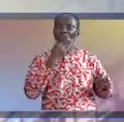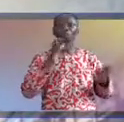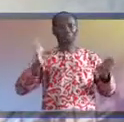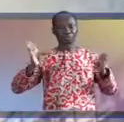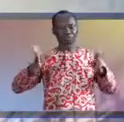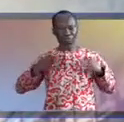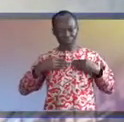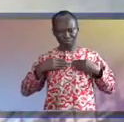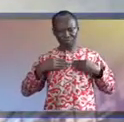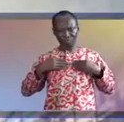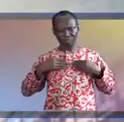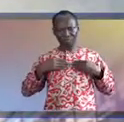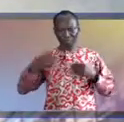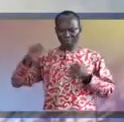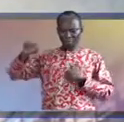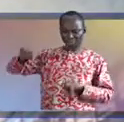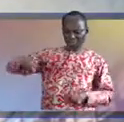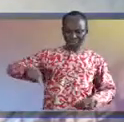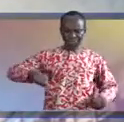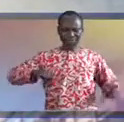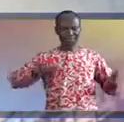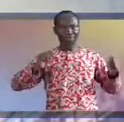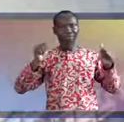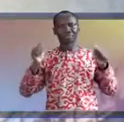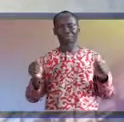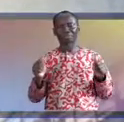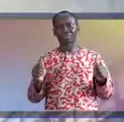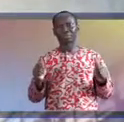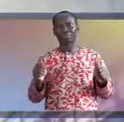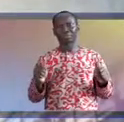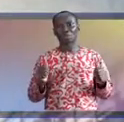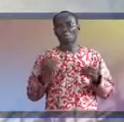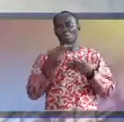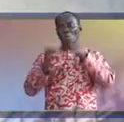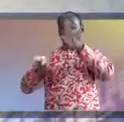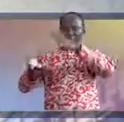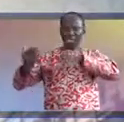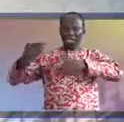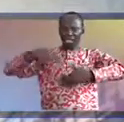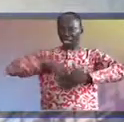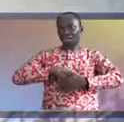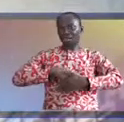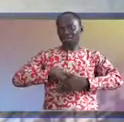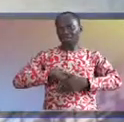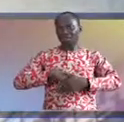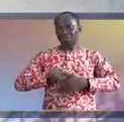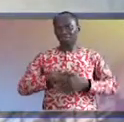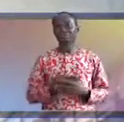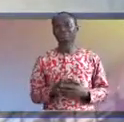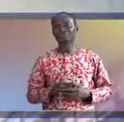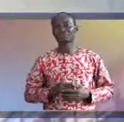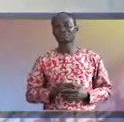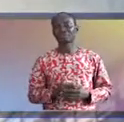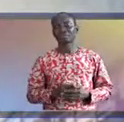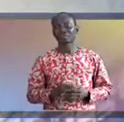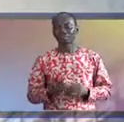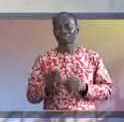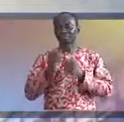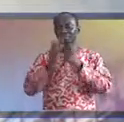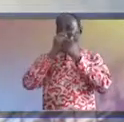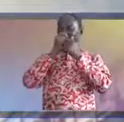emra ye du nu nsuo mu no ano se abre kro no a na hom kronkron so so ewo foforo enti